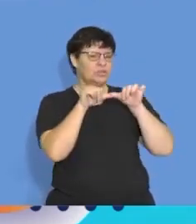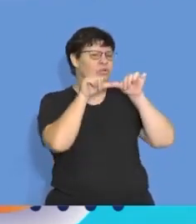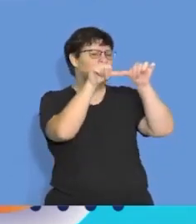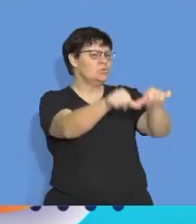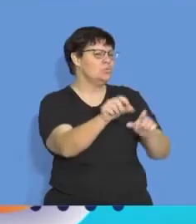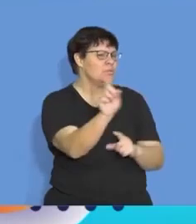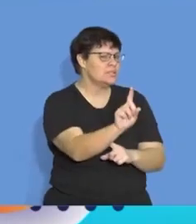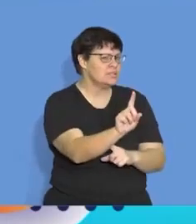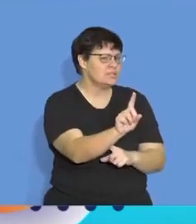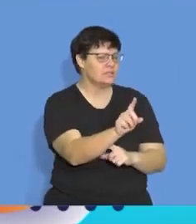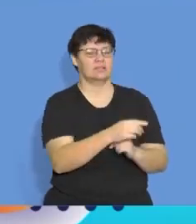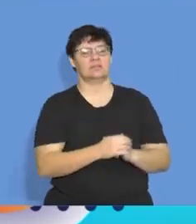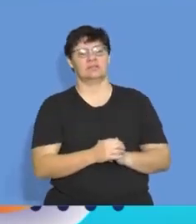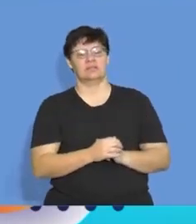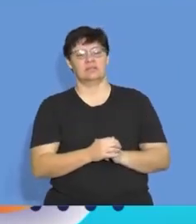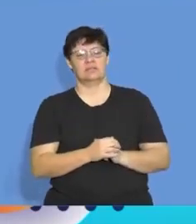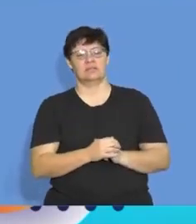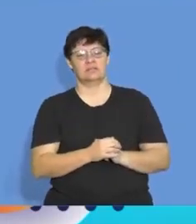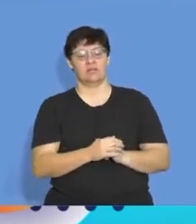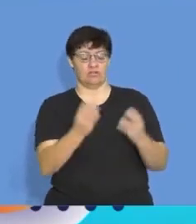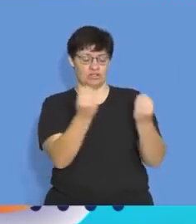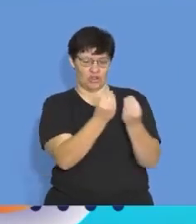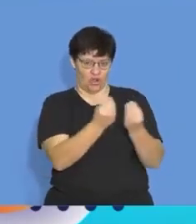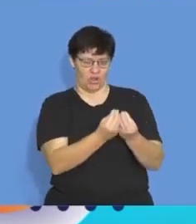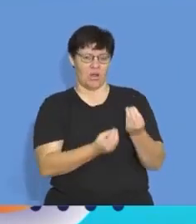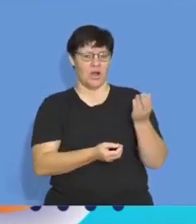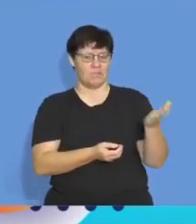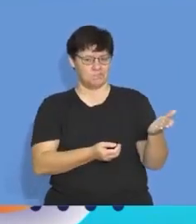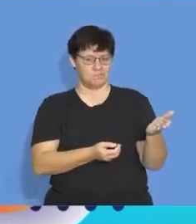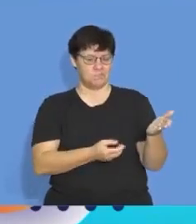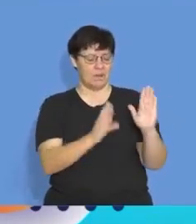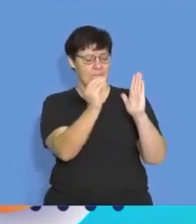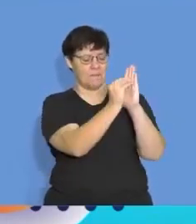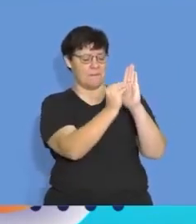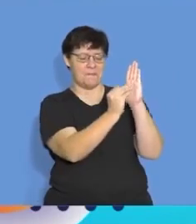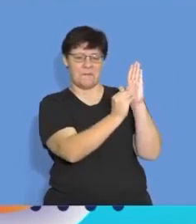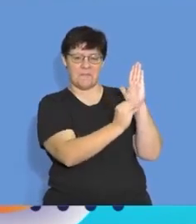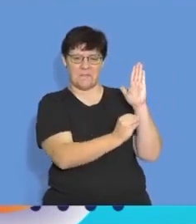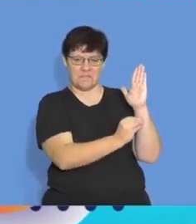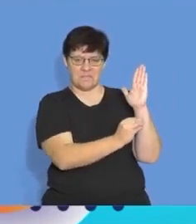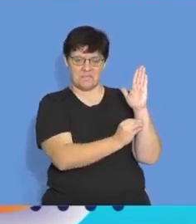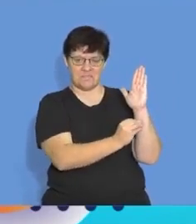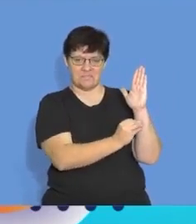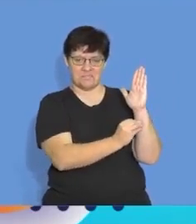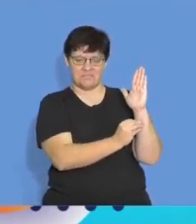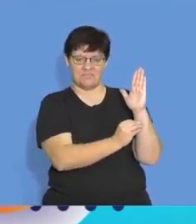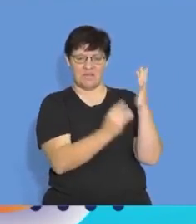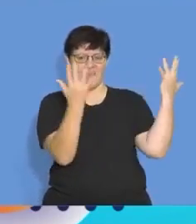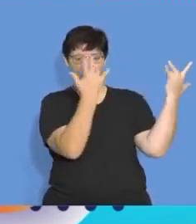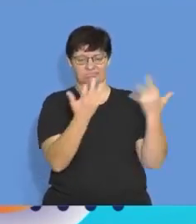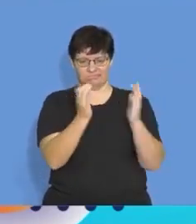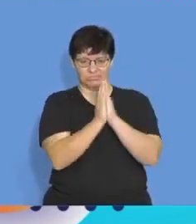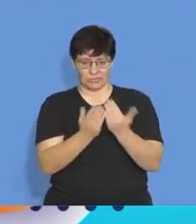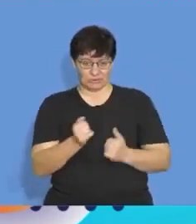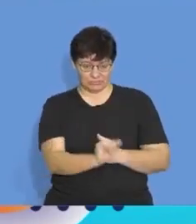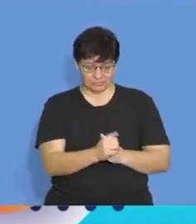is continuous? The continuity of the stock is recorded in our books. In other words,